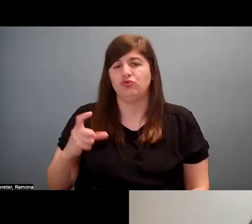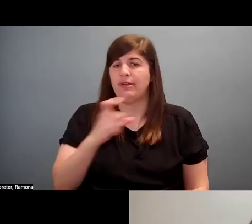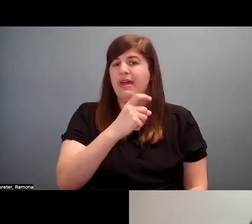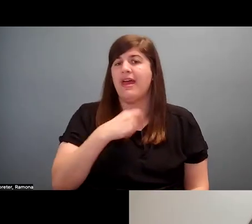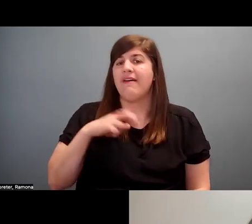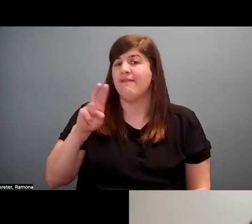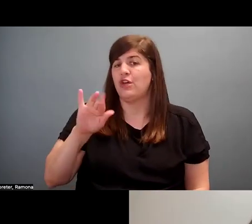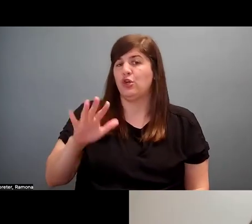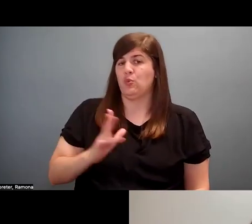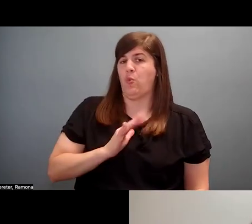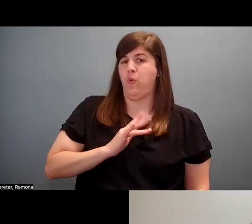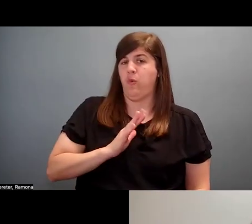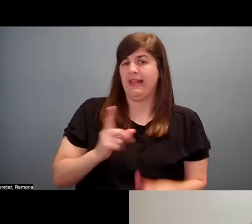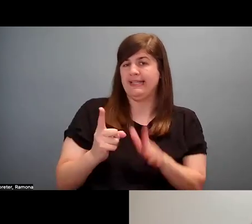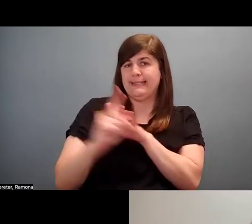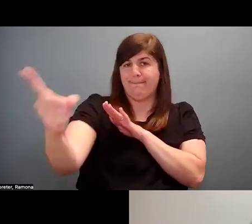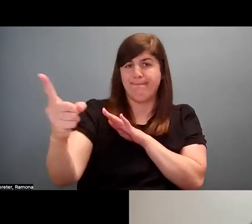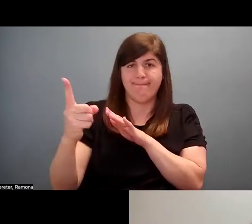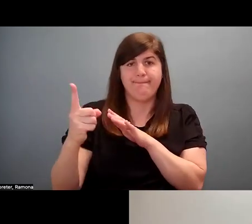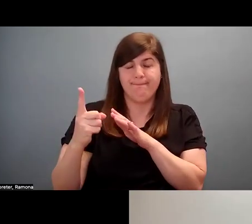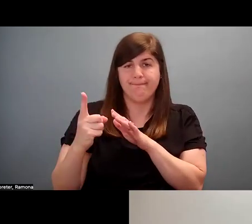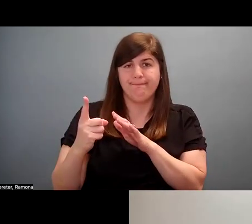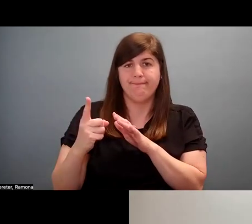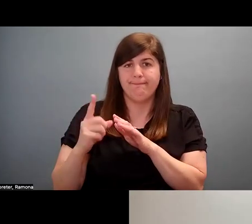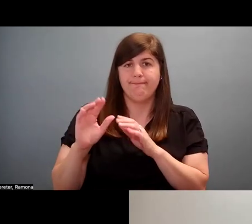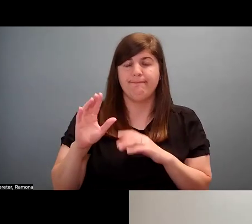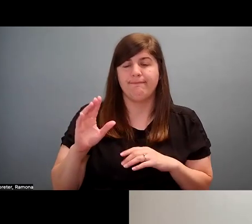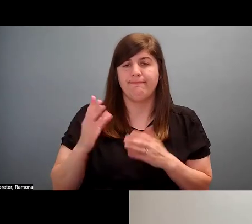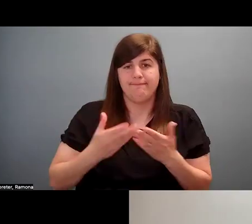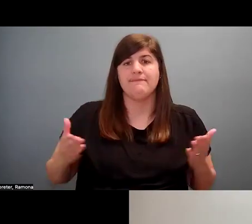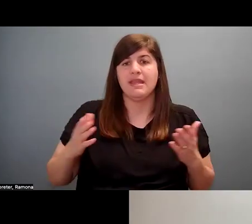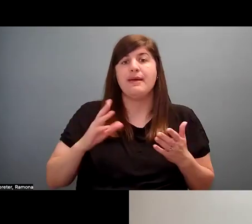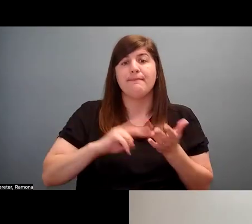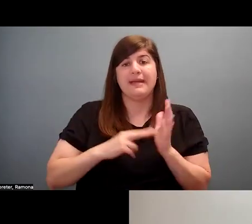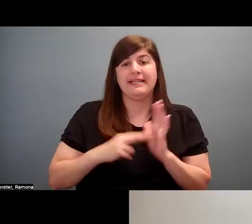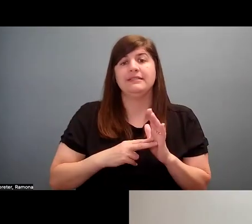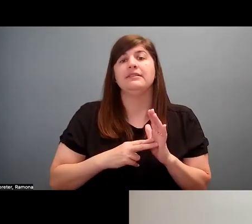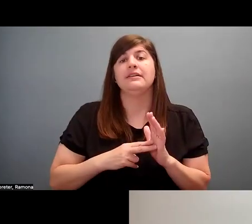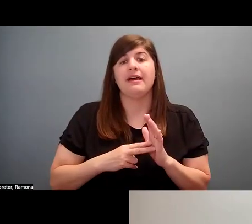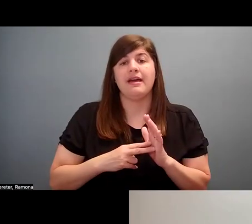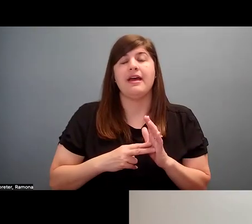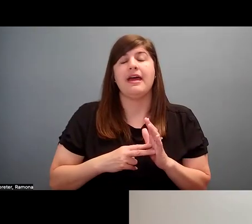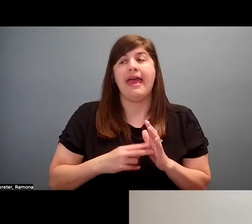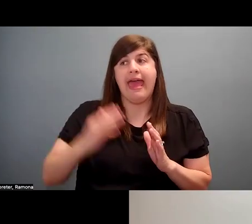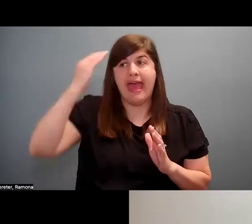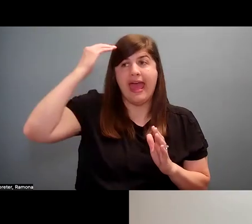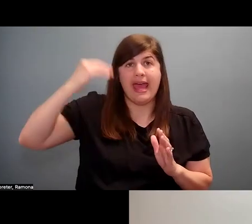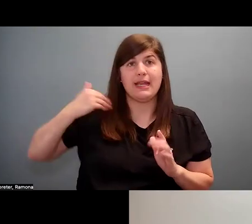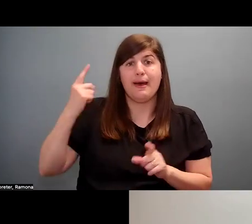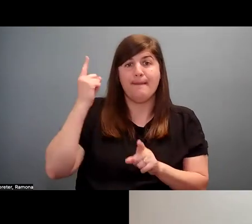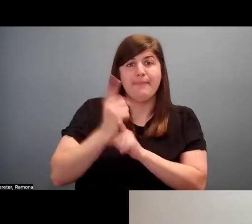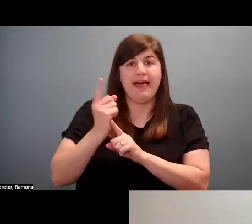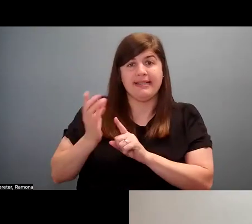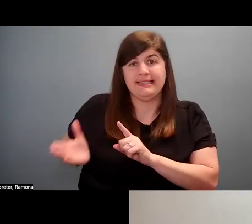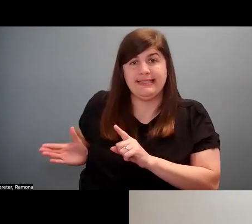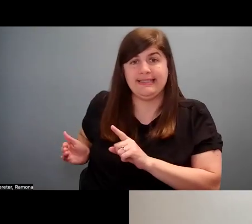very cool escape mechanism, which is when they put their tail and their head together and they just clap them, and then they